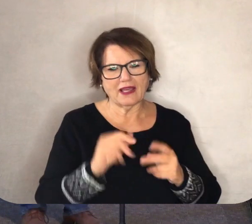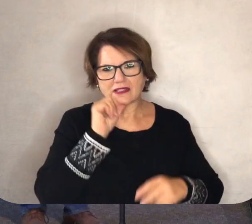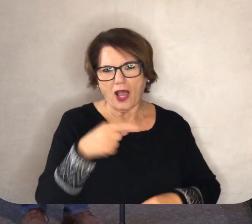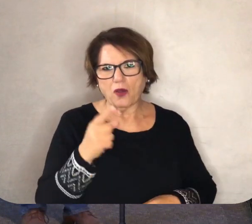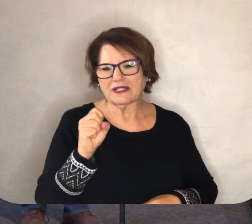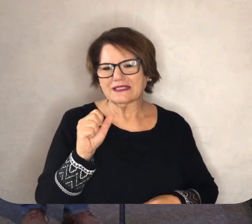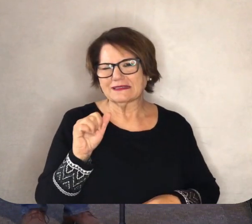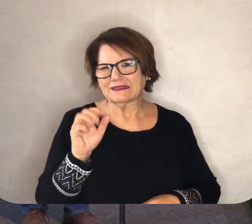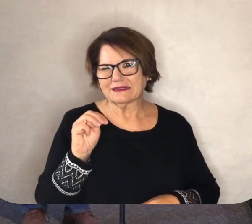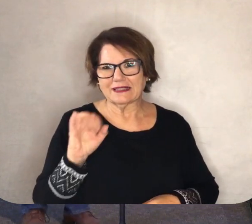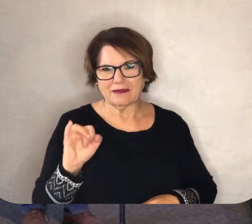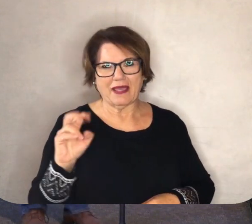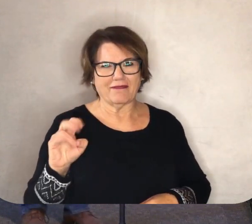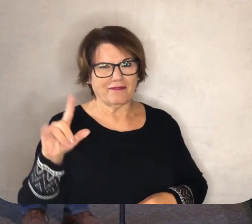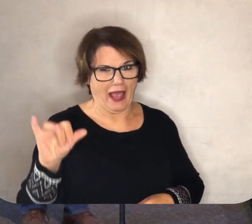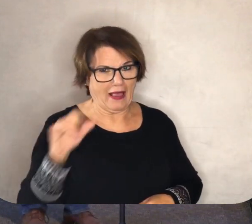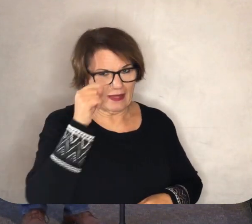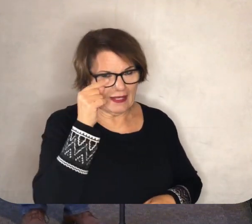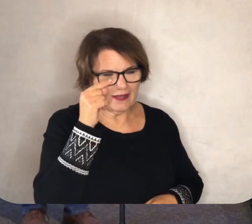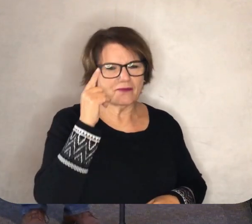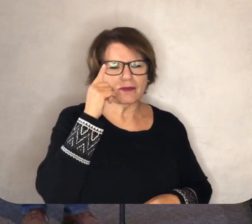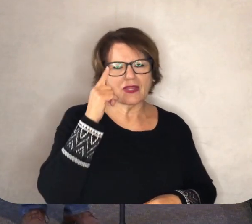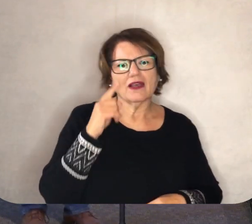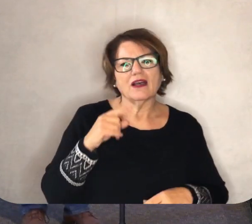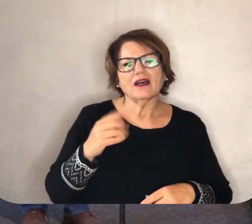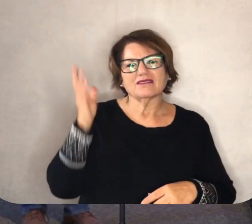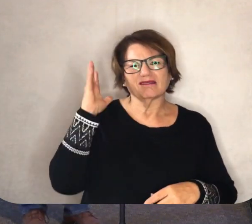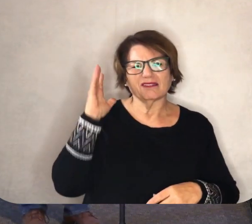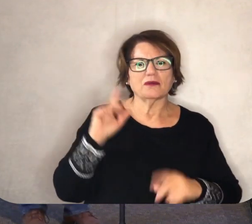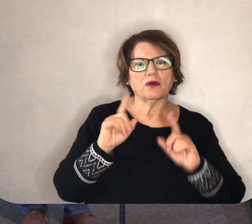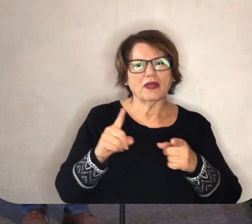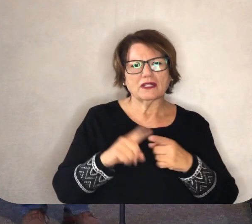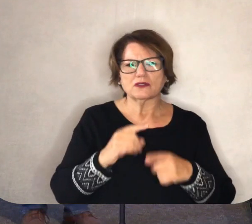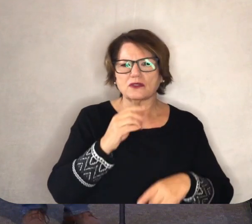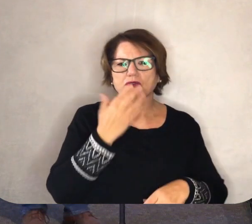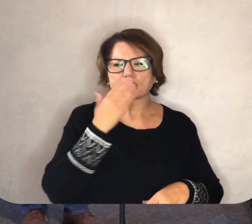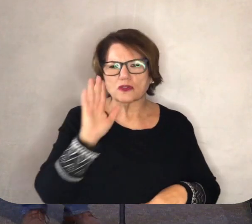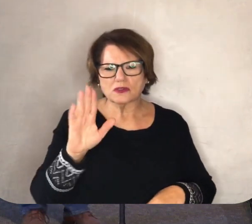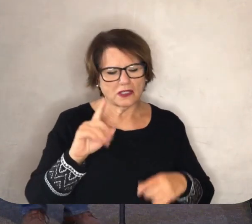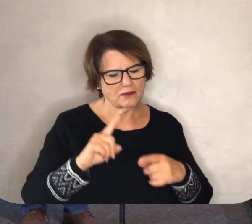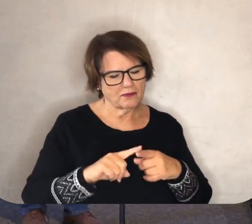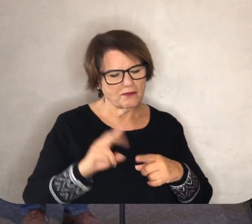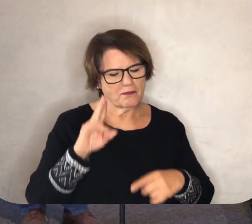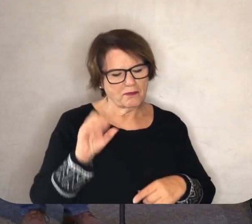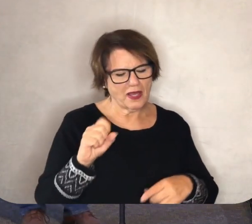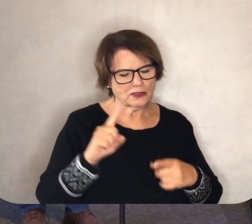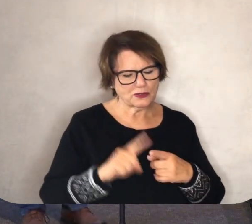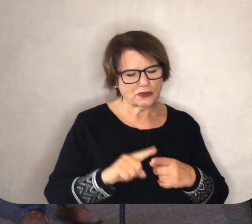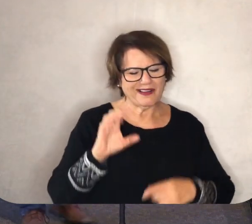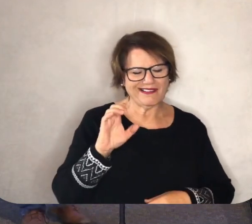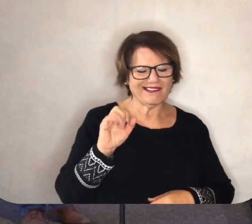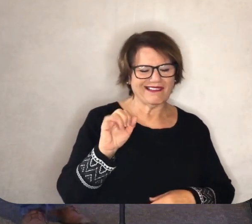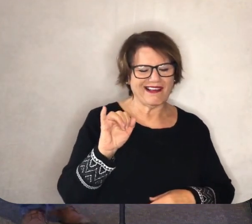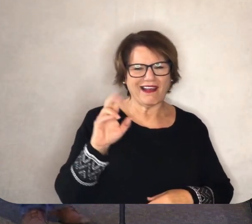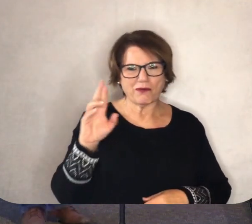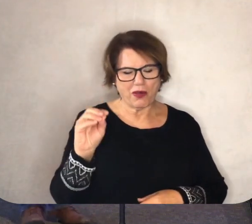Valley. And some years ago, we took a bus from Jerusalem to Cairo. At times, on our trip